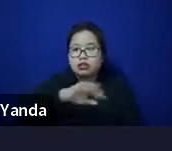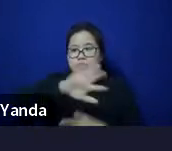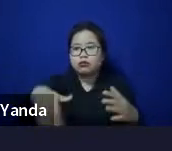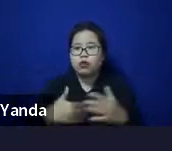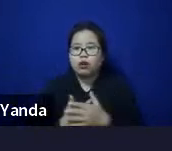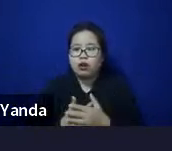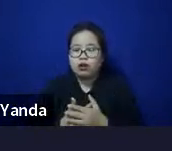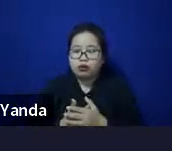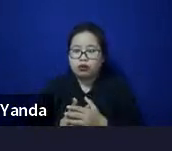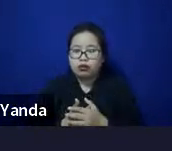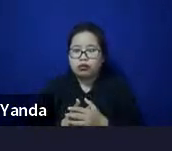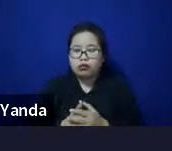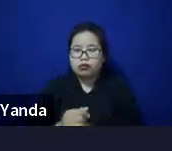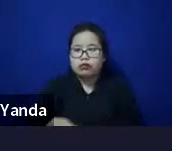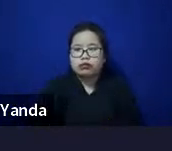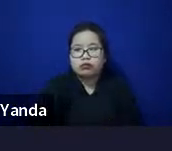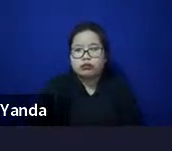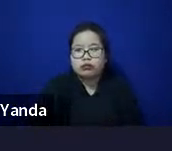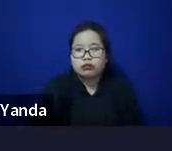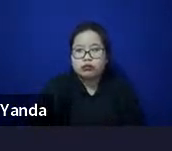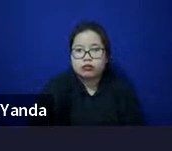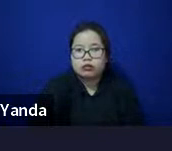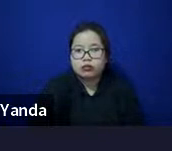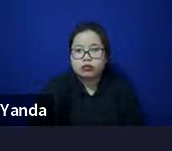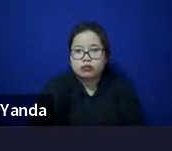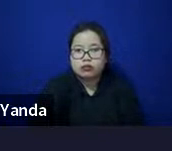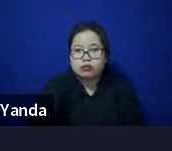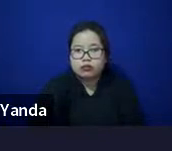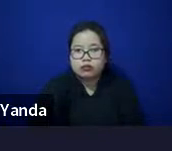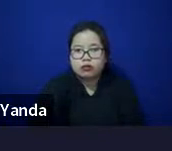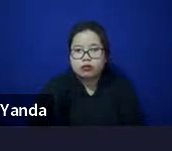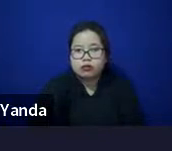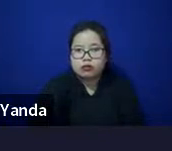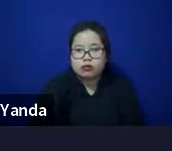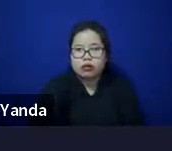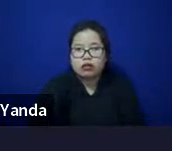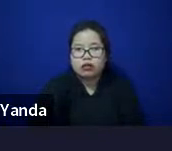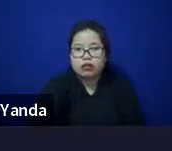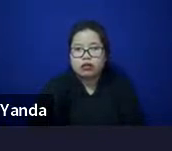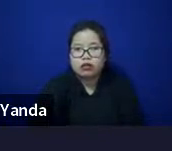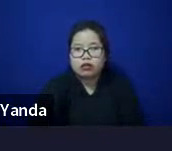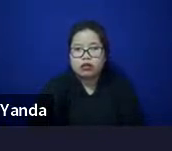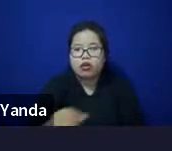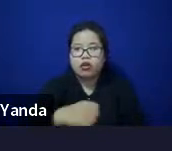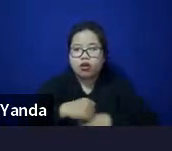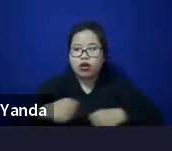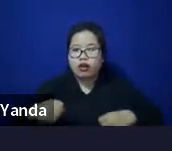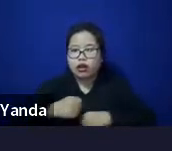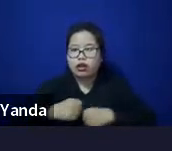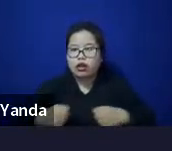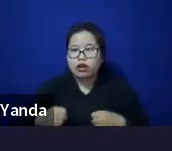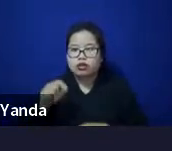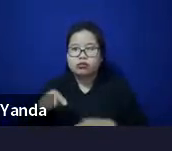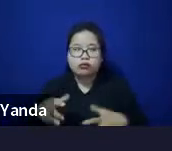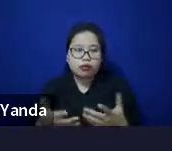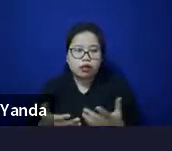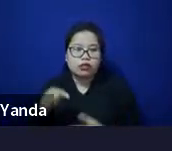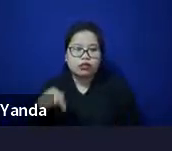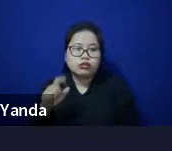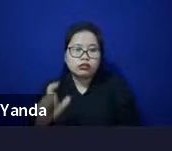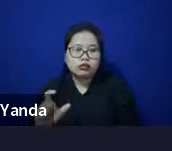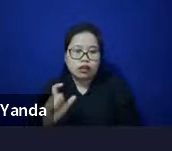Sports was a way of social acceptance. It was a way that